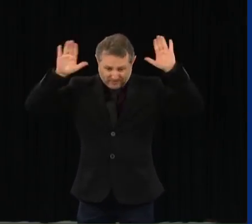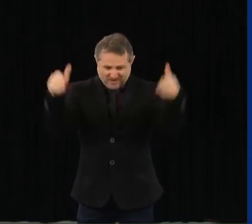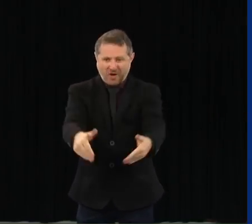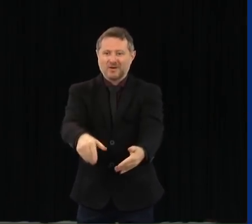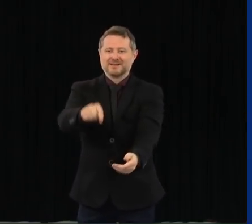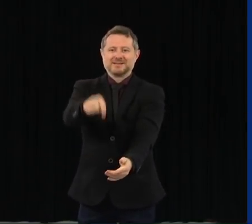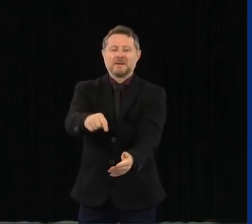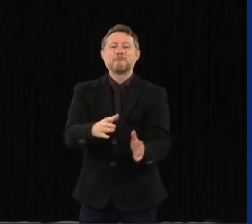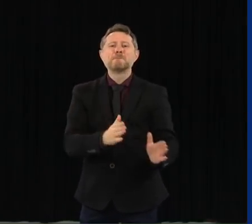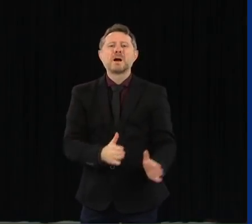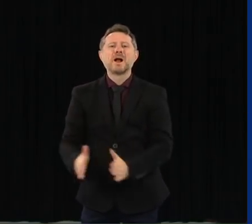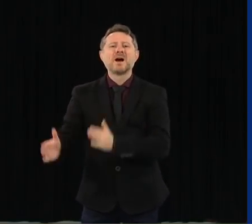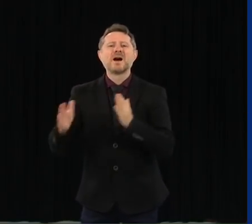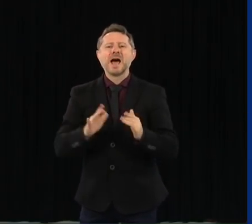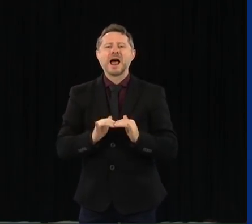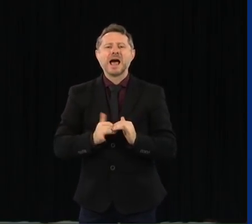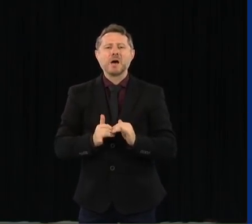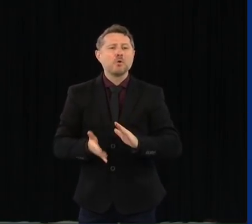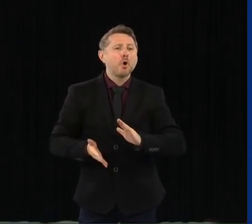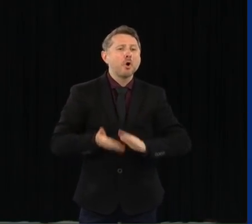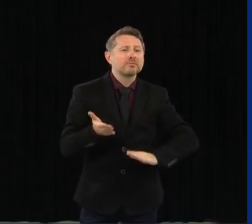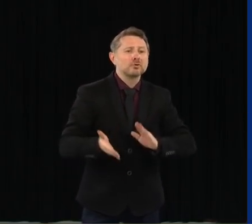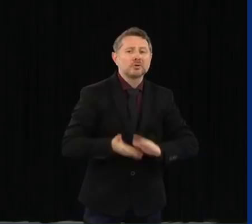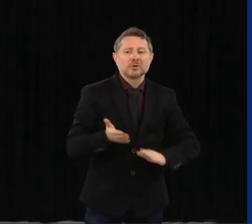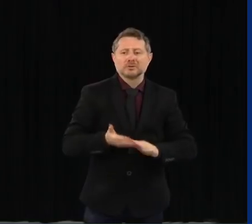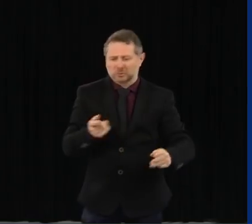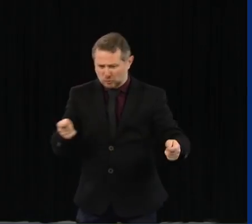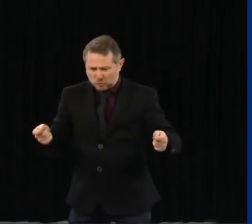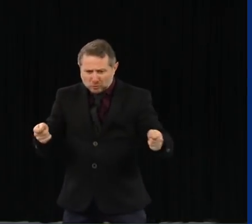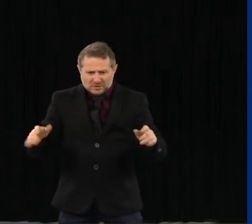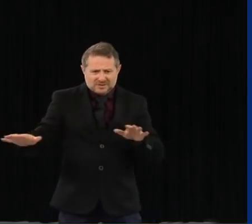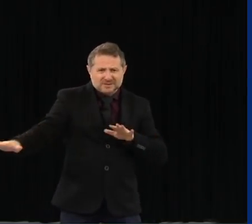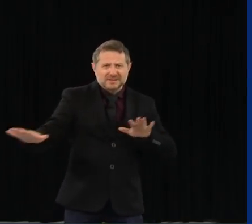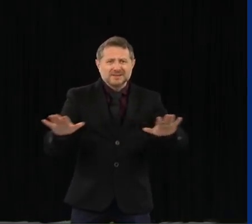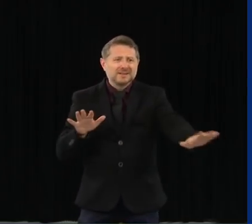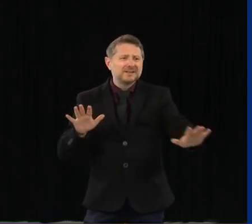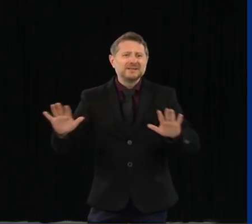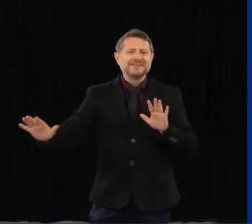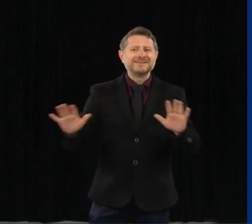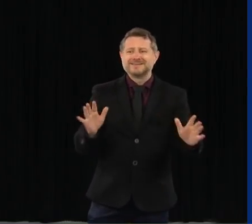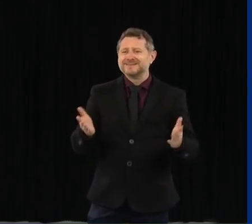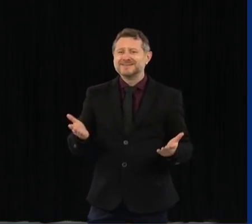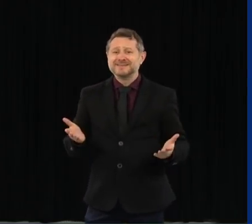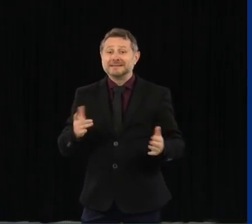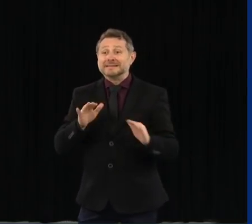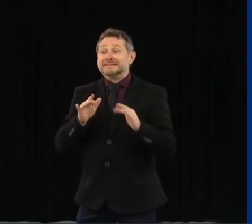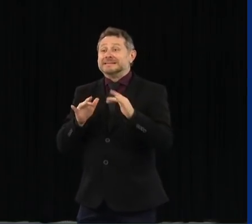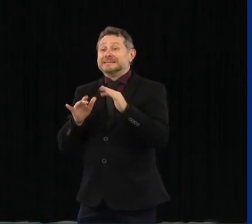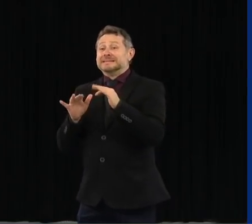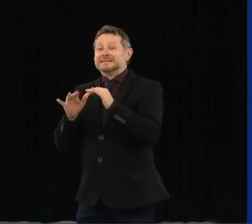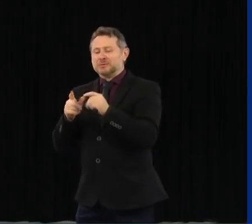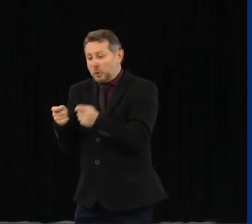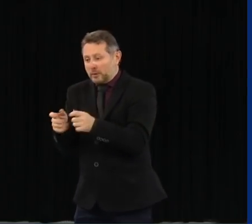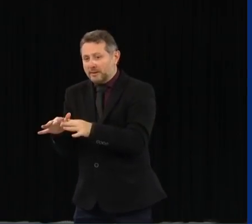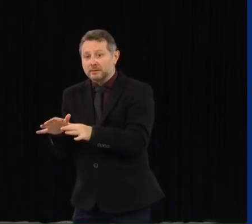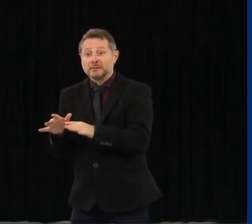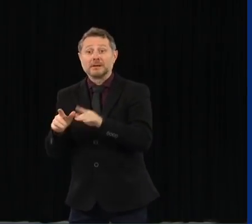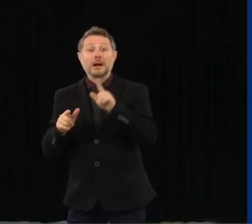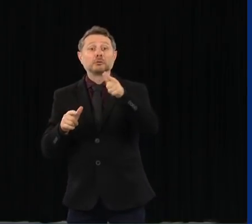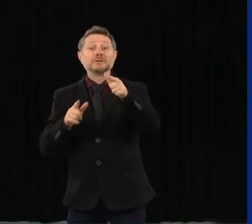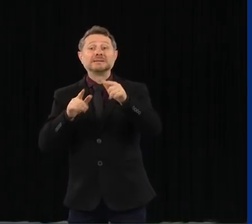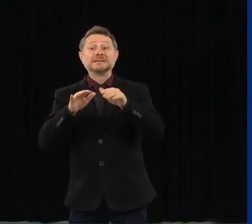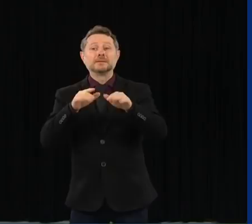handle this operationally unless you go from place to place with the proviso that you say, and then each